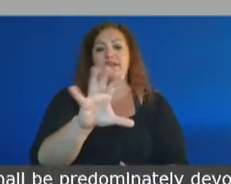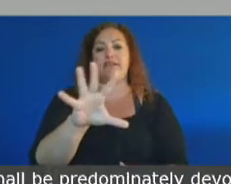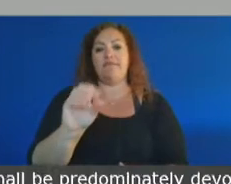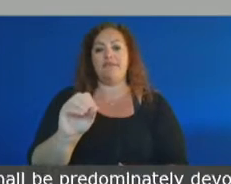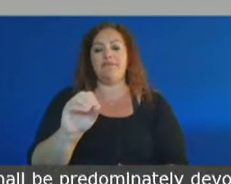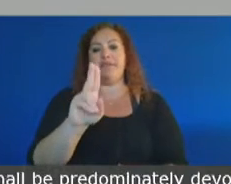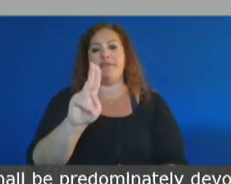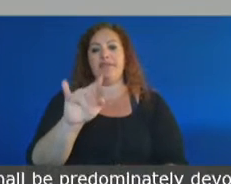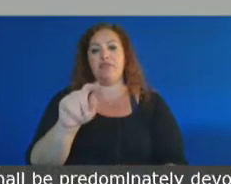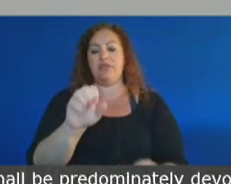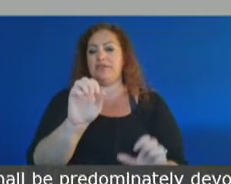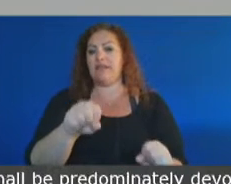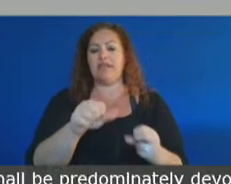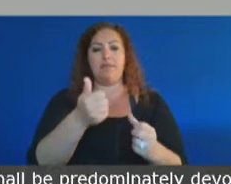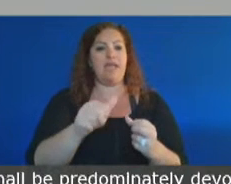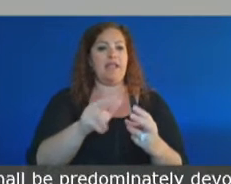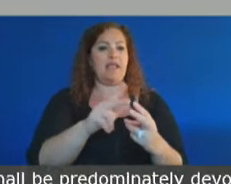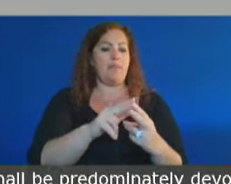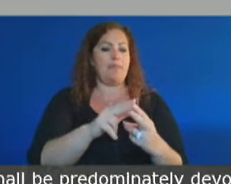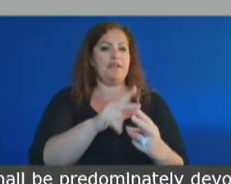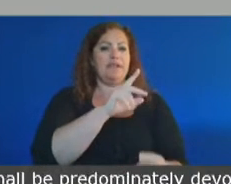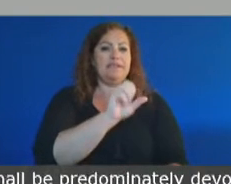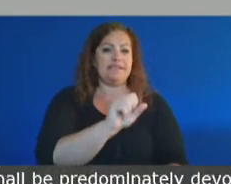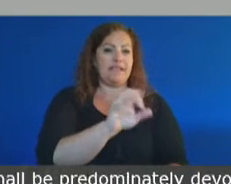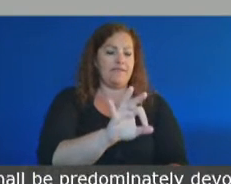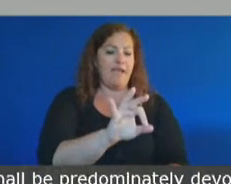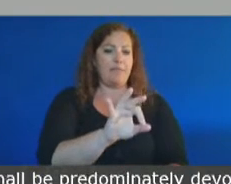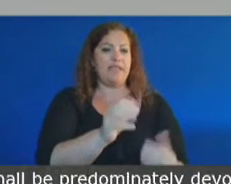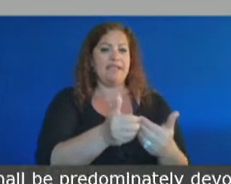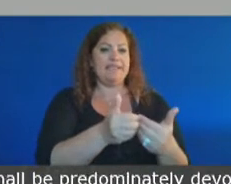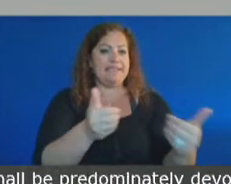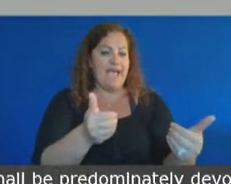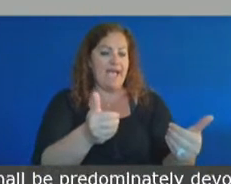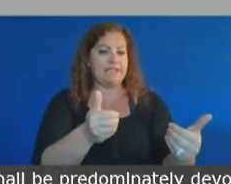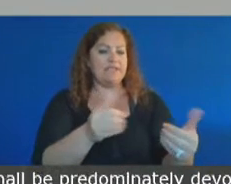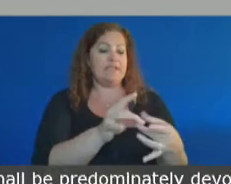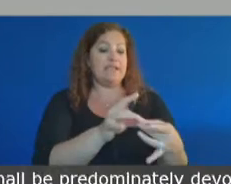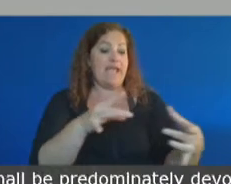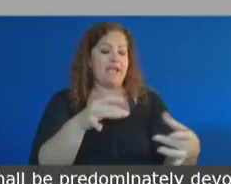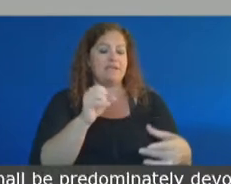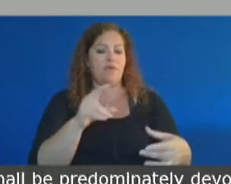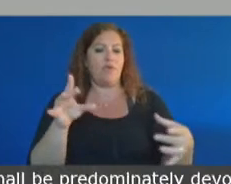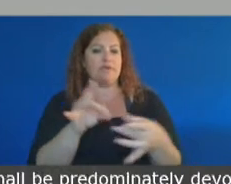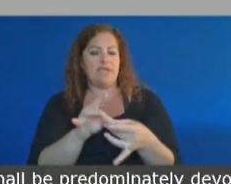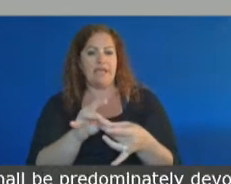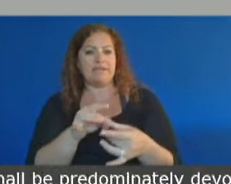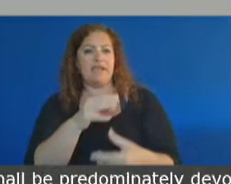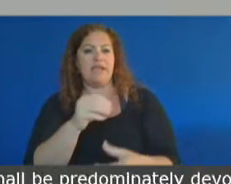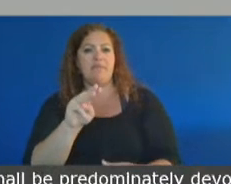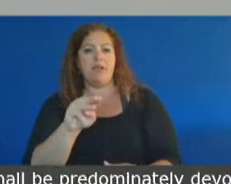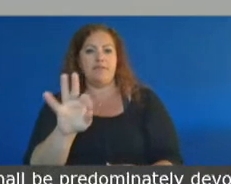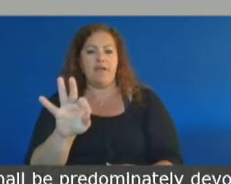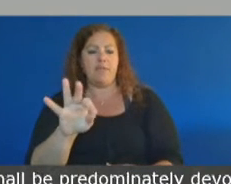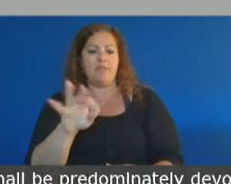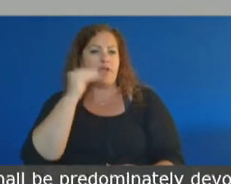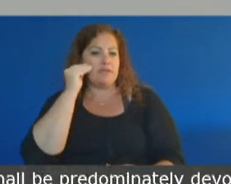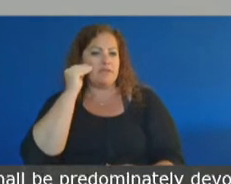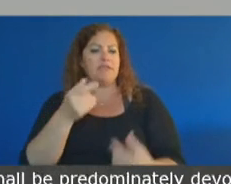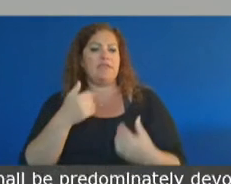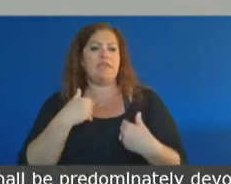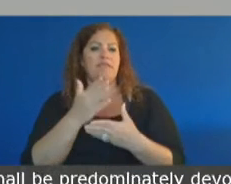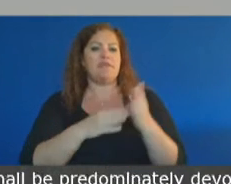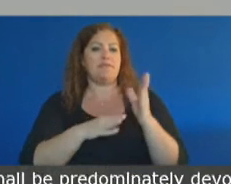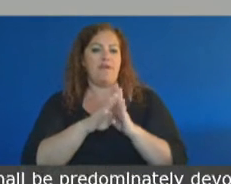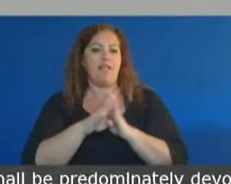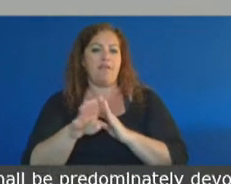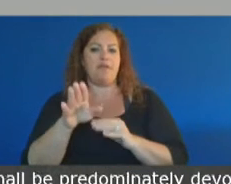be in any combination of single family detached Andor attached uh or multif family residential units there are some development areas throughout the